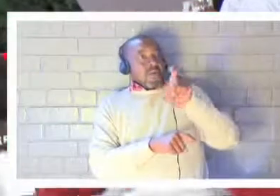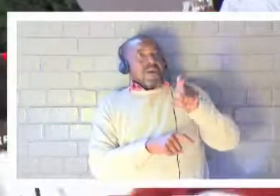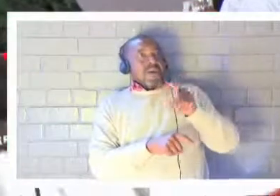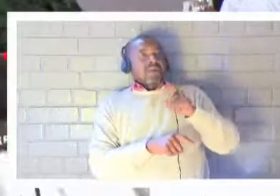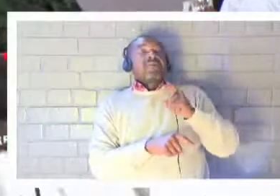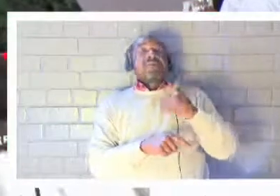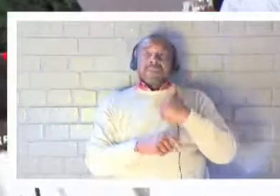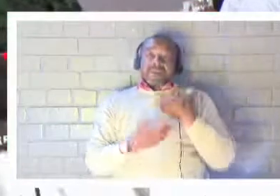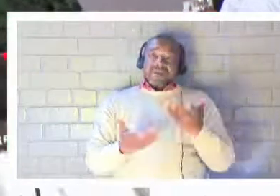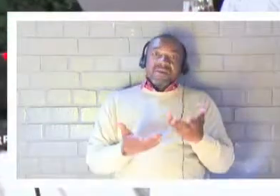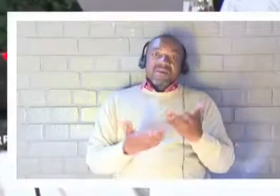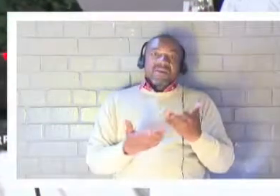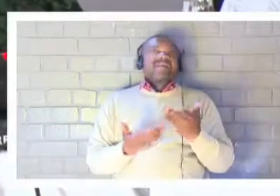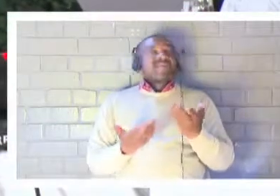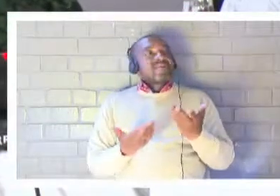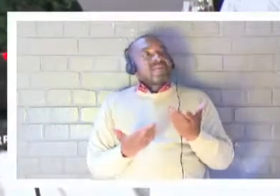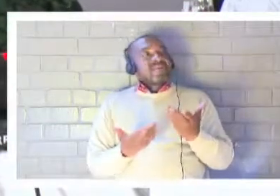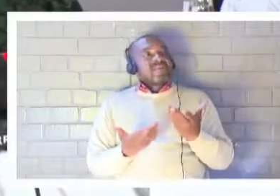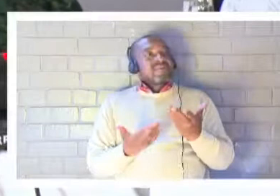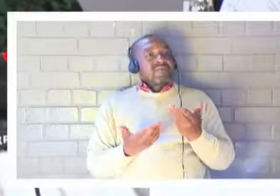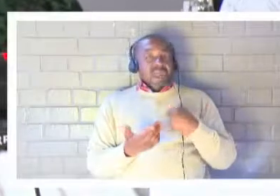me would be,